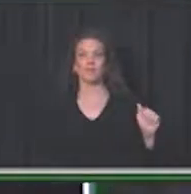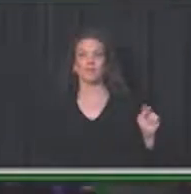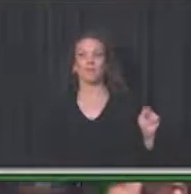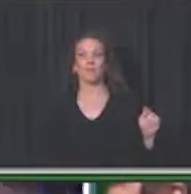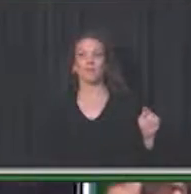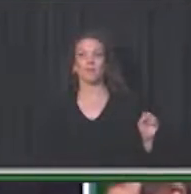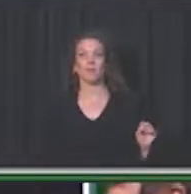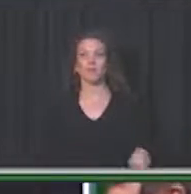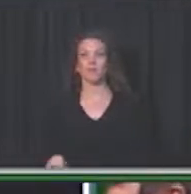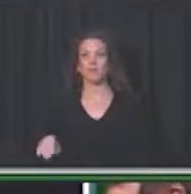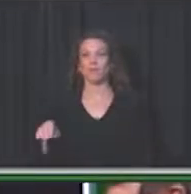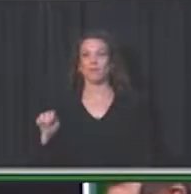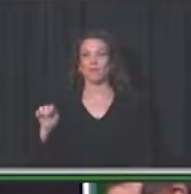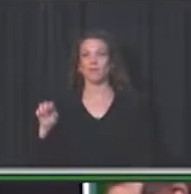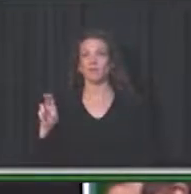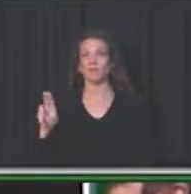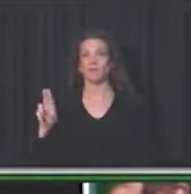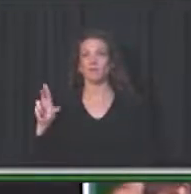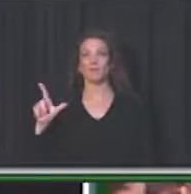Ludmio Sakara.